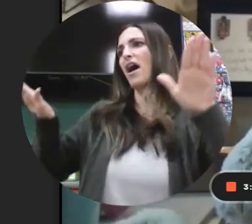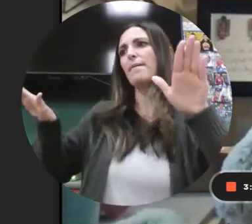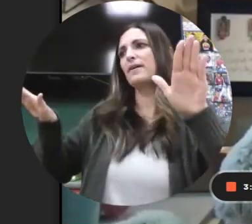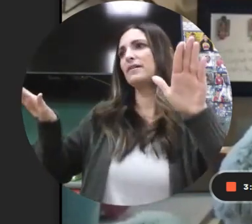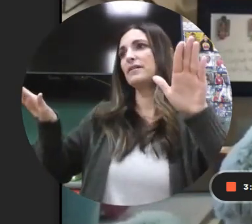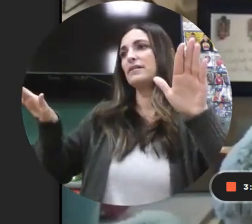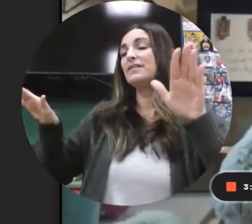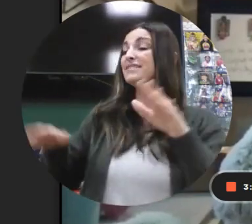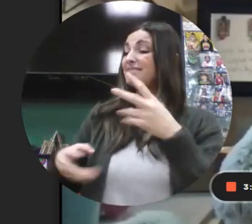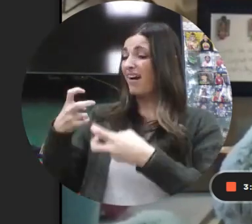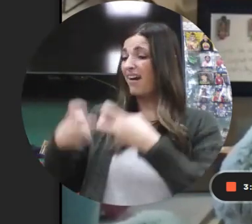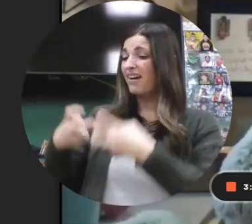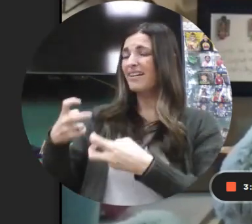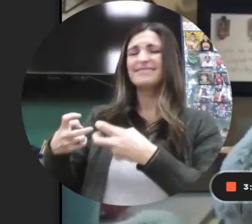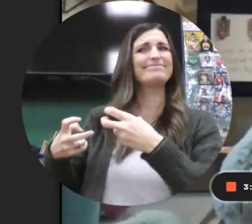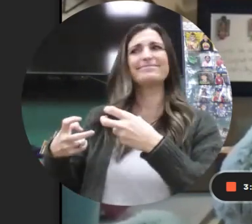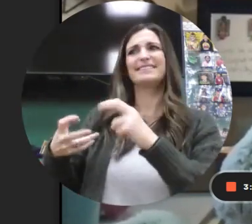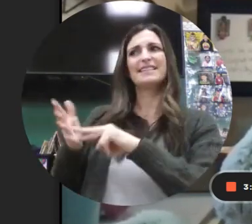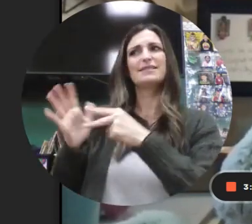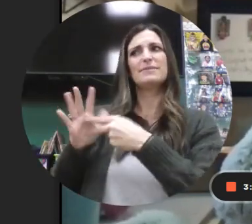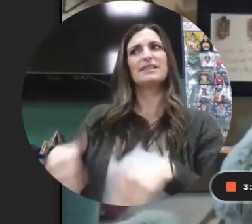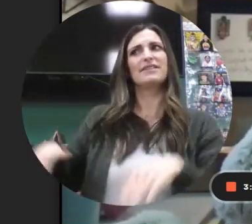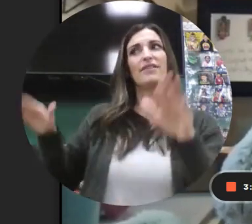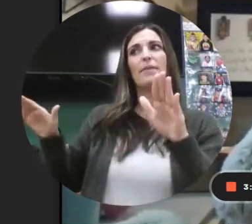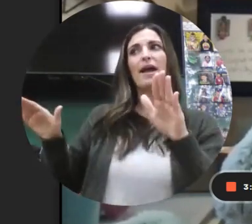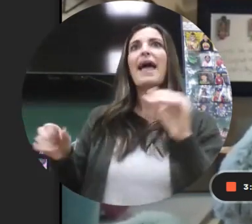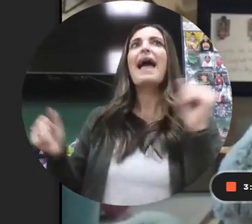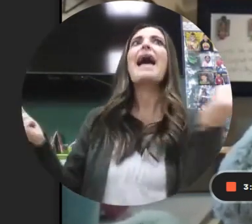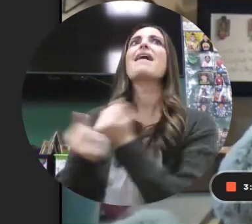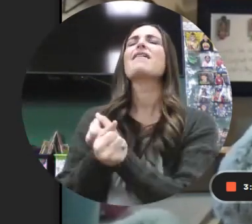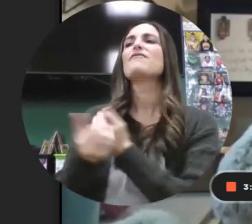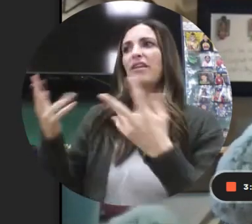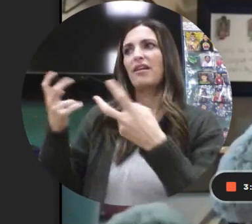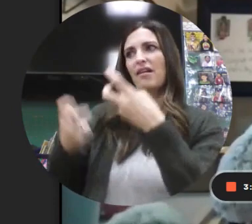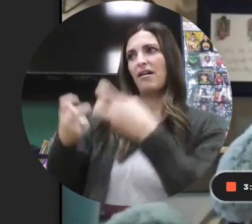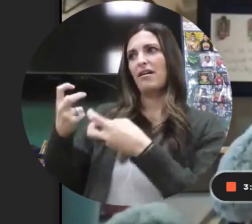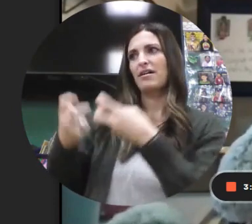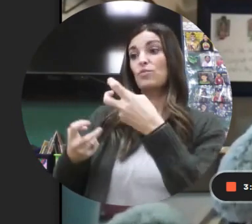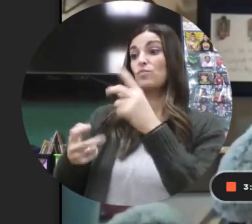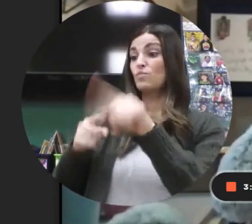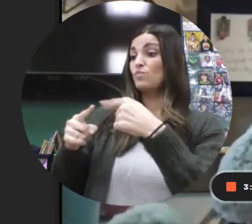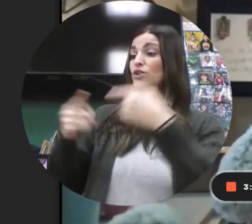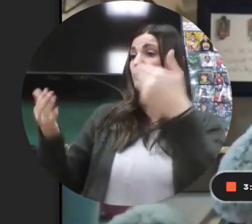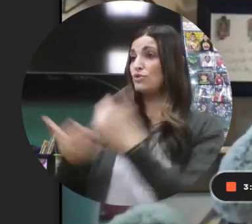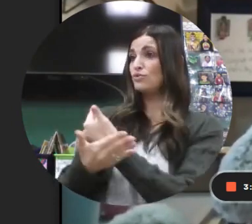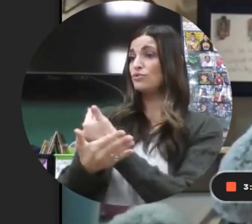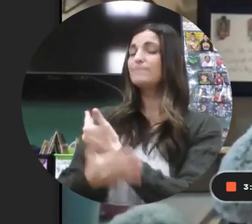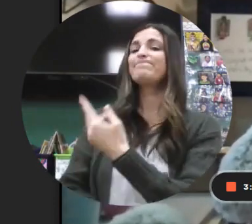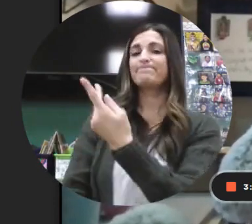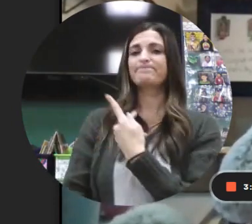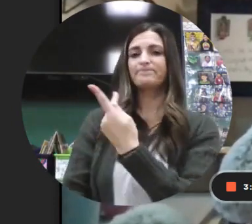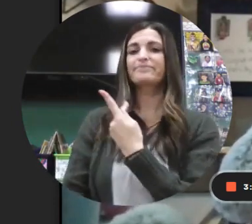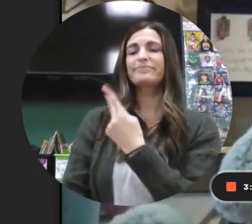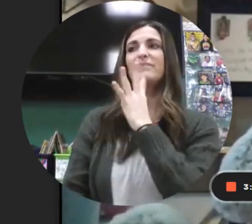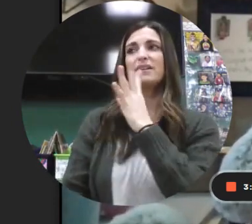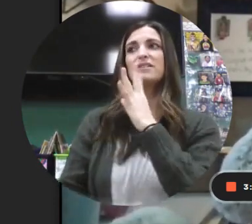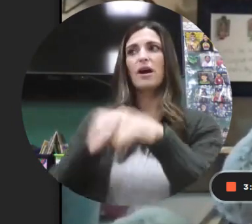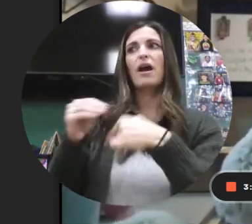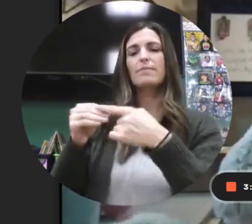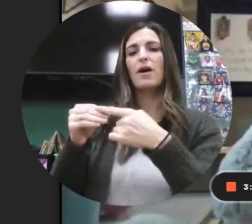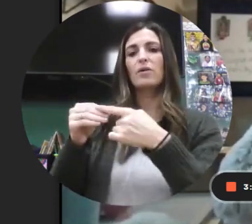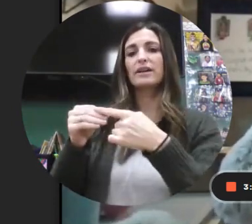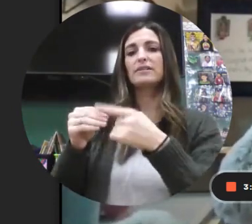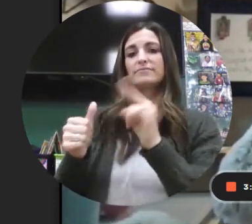hard, Emma. Everything has hard parts, especially when it's new. So we can talk about it after you get through those first hard